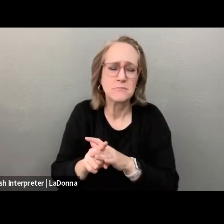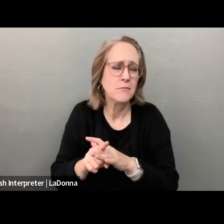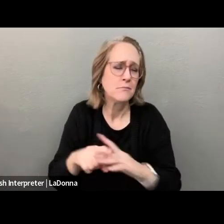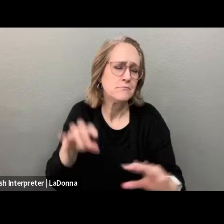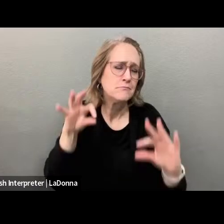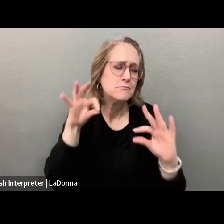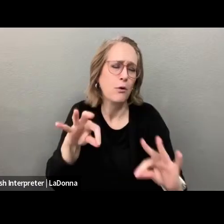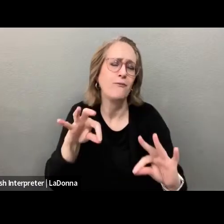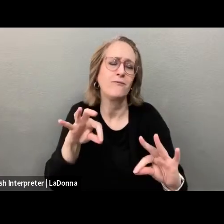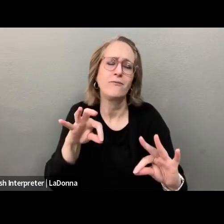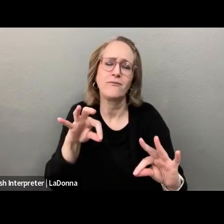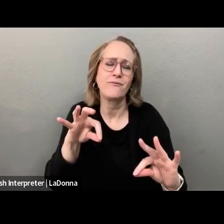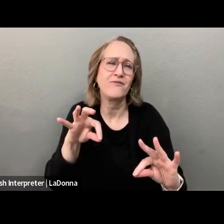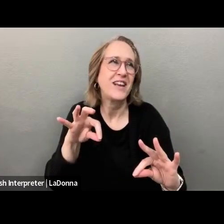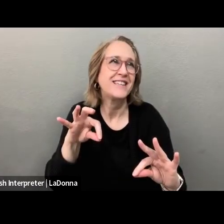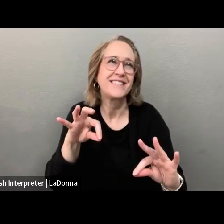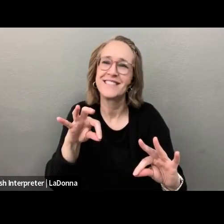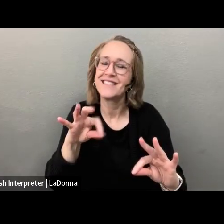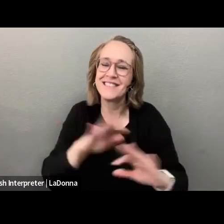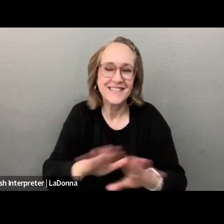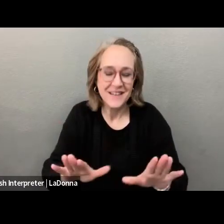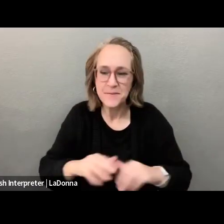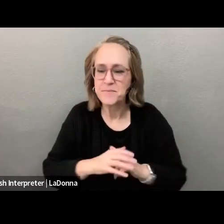absolutely phenomenal. We had